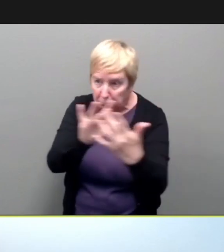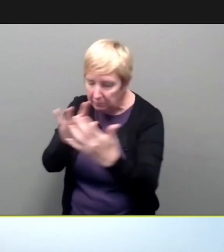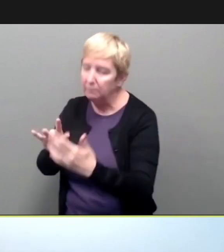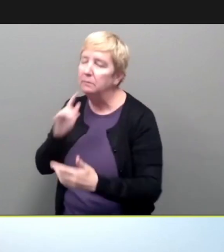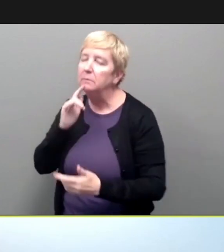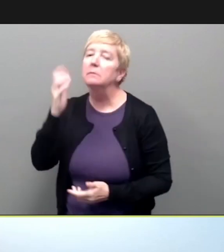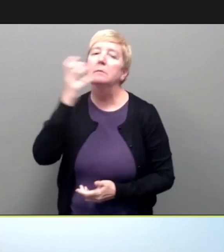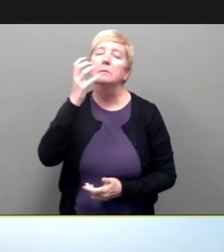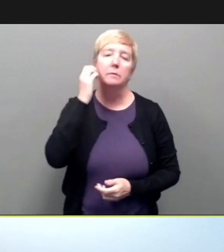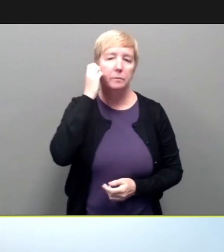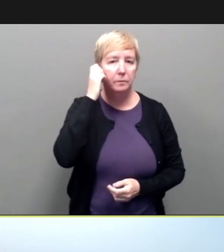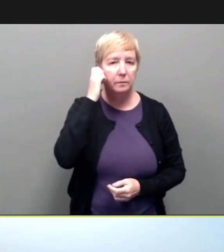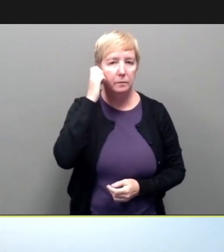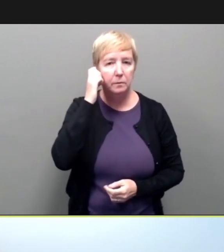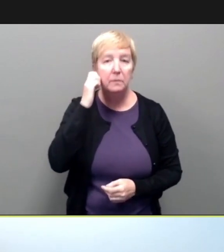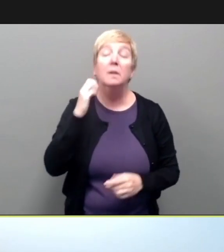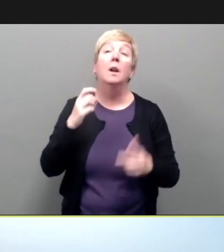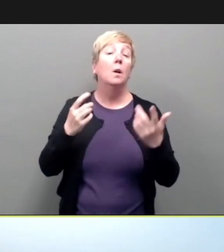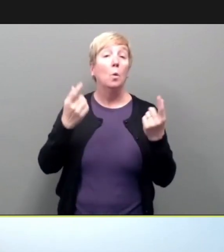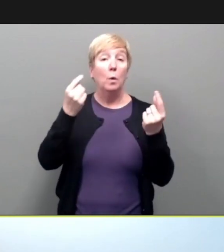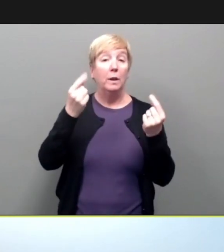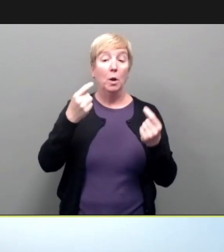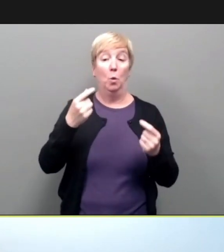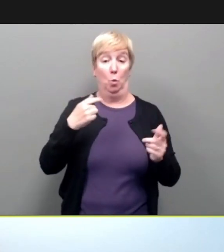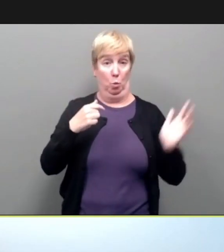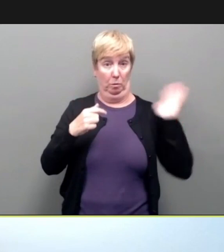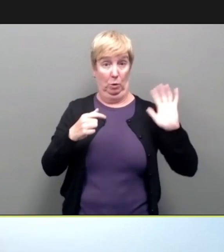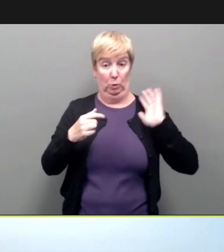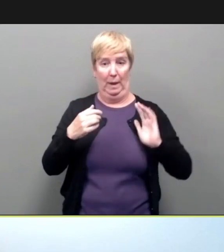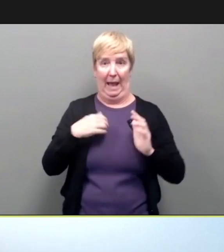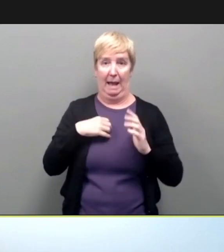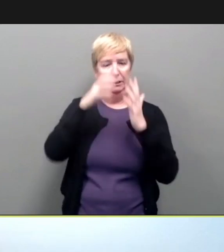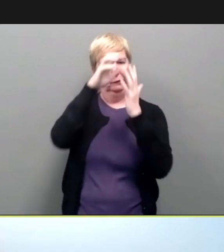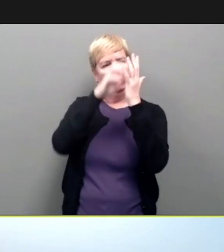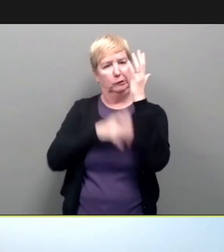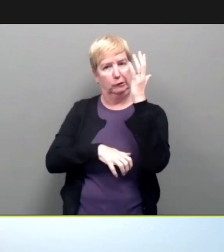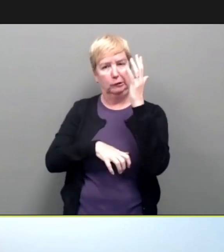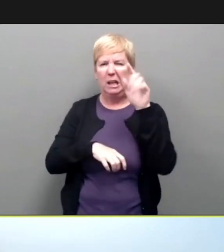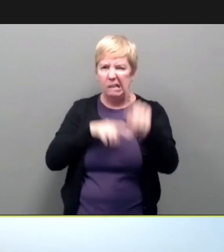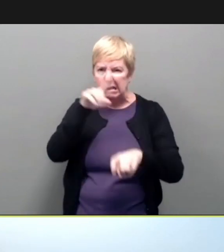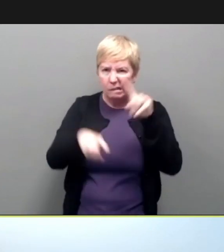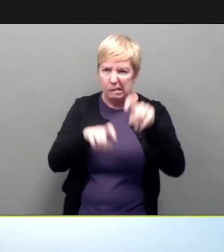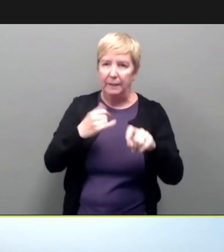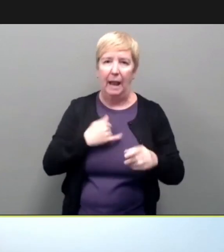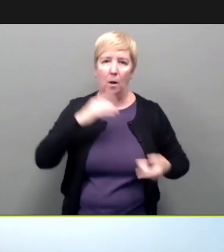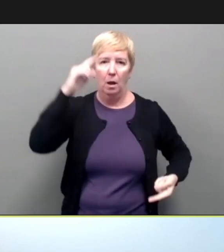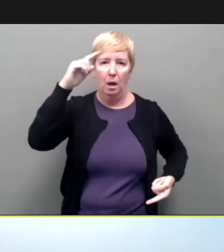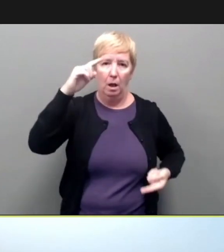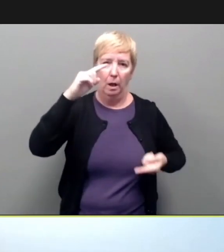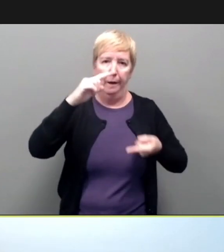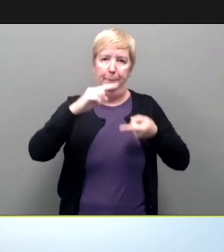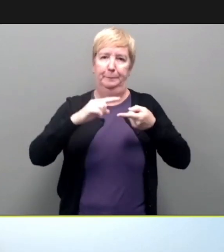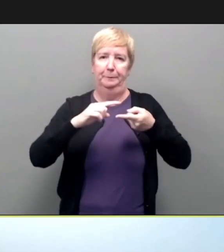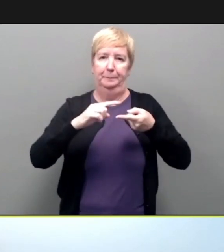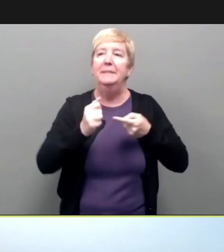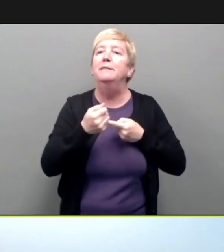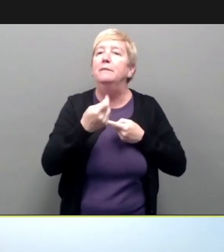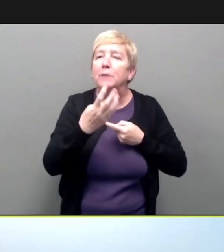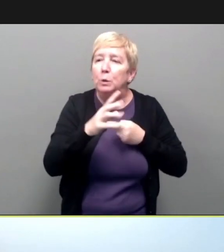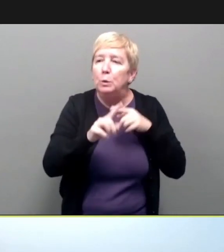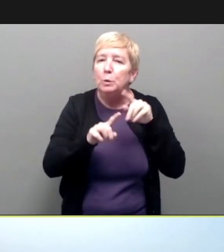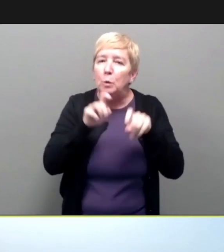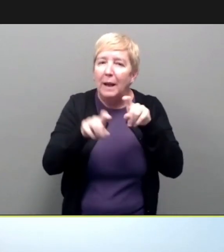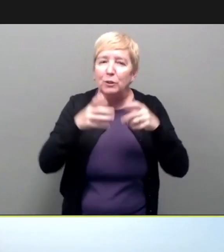had to shorten the number of questions that we ask people, and we ensure that we get them the information that they need